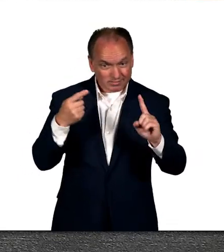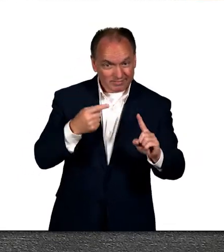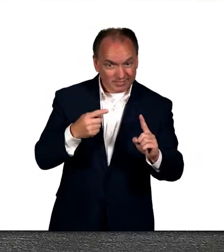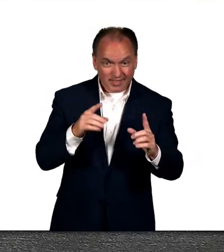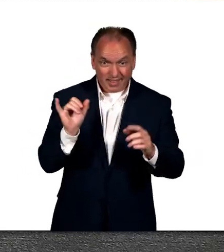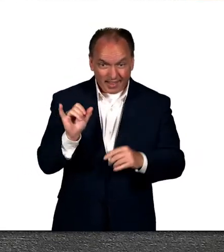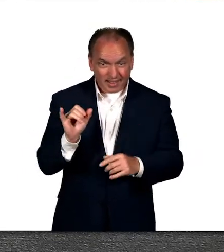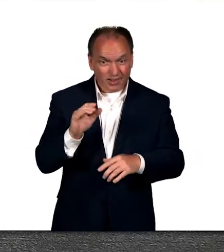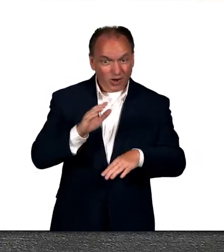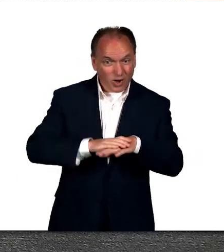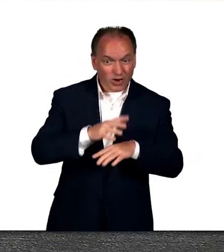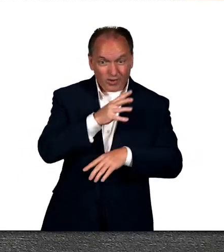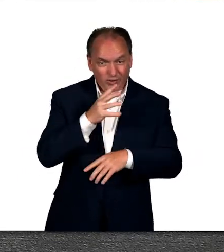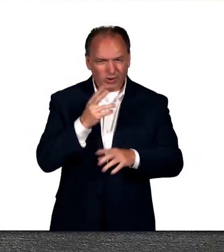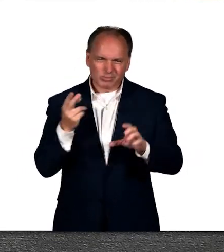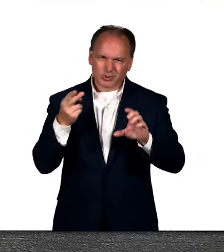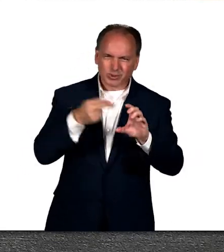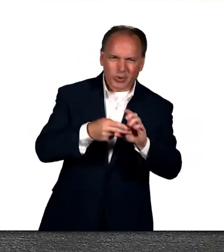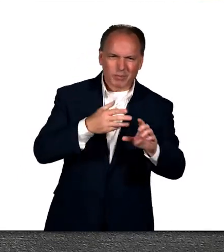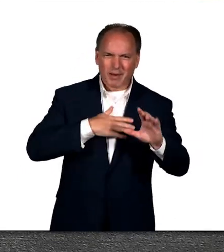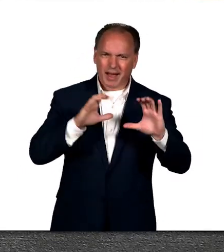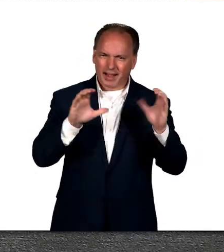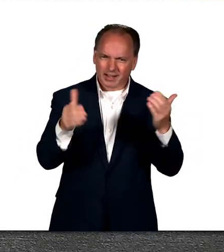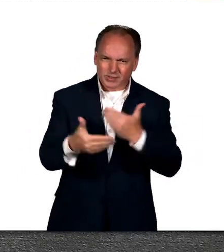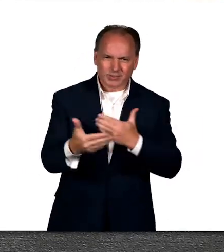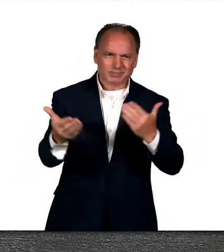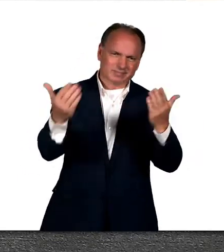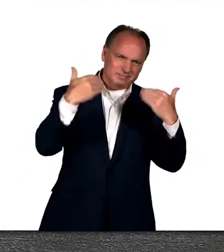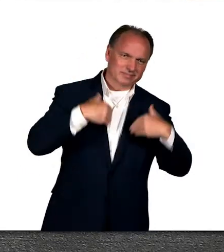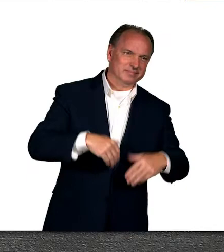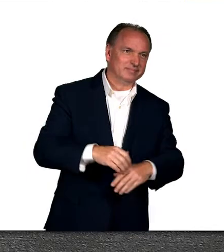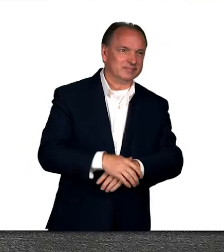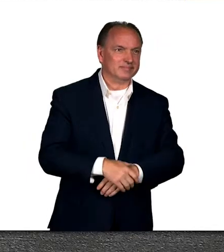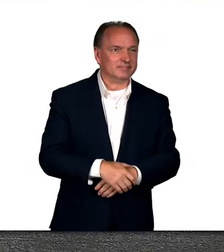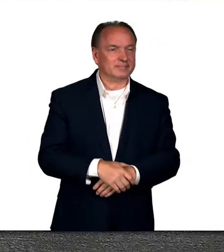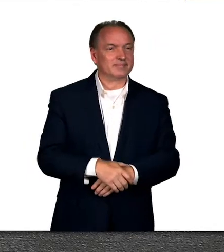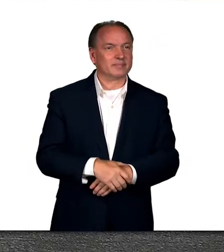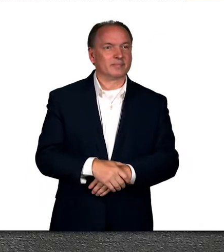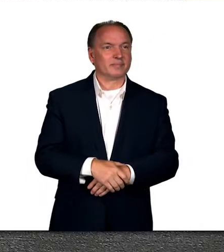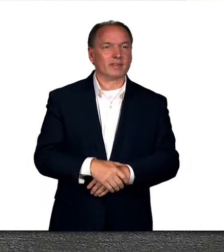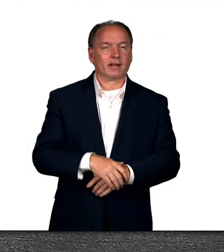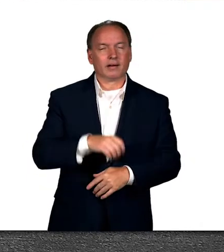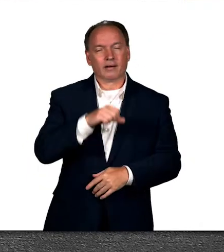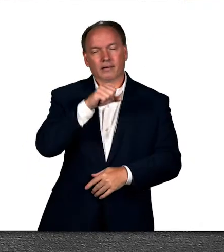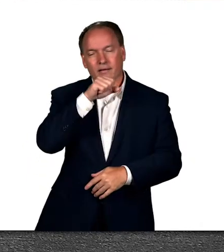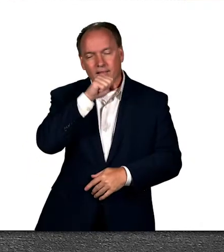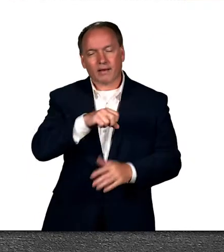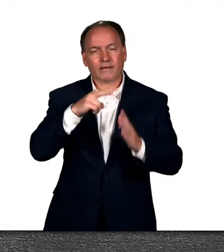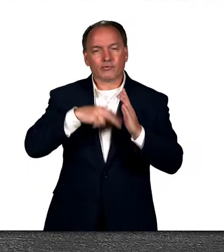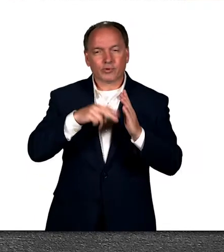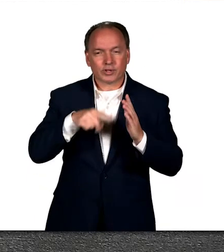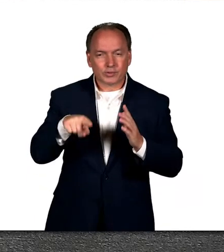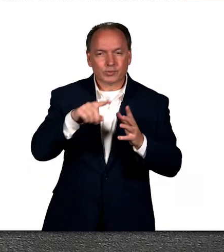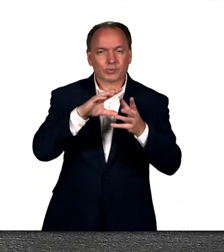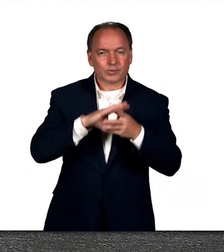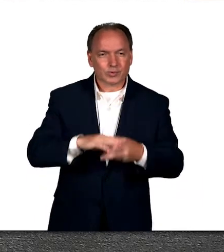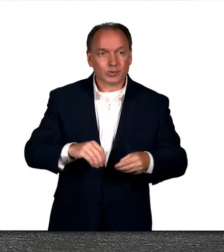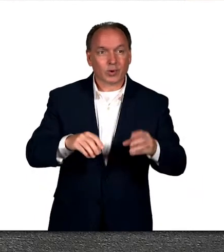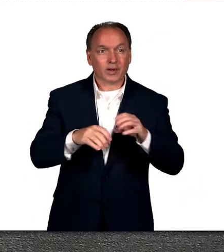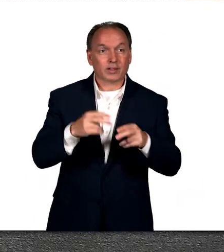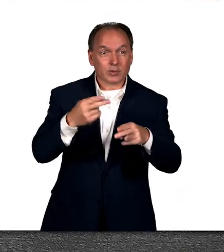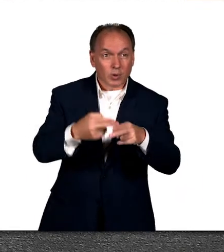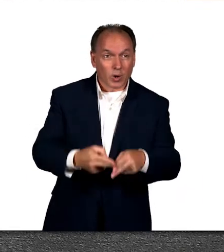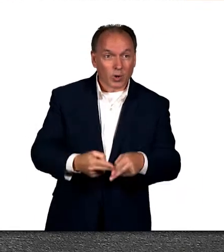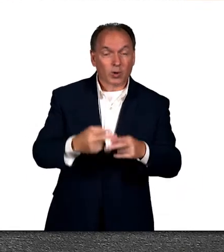a farm. Come and join me in my classroom. I would love to read you this story.